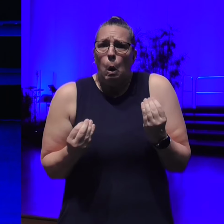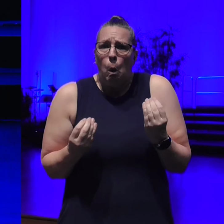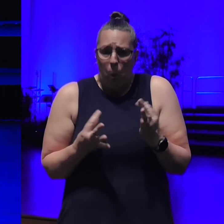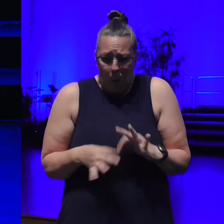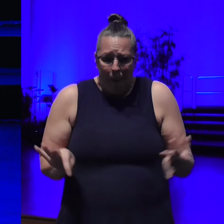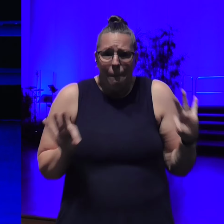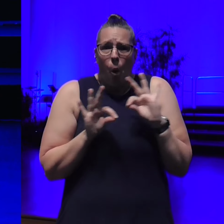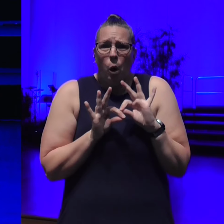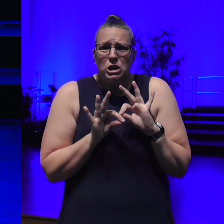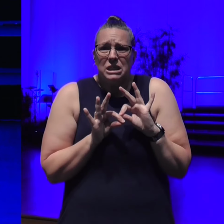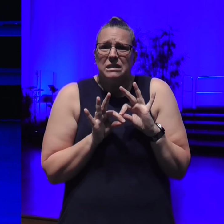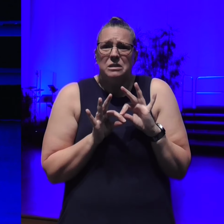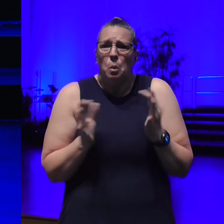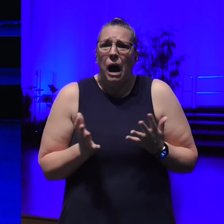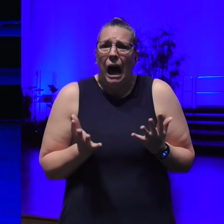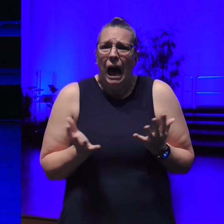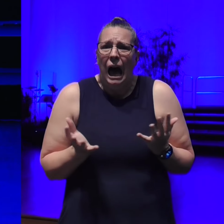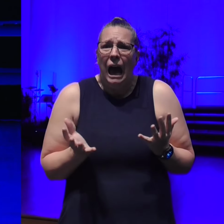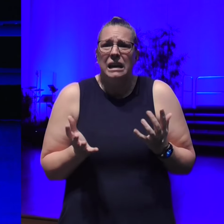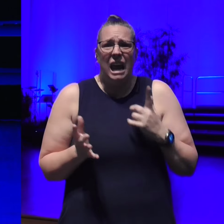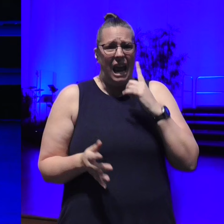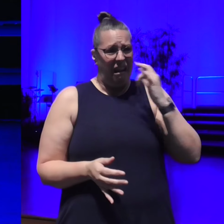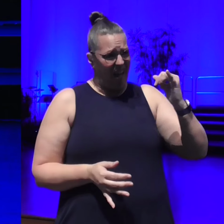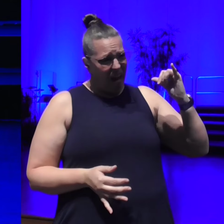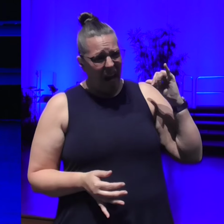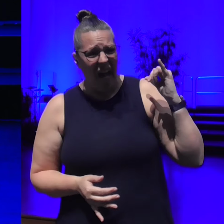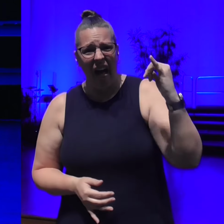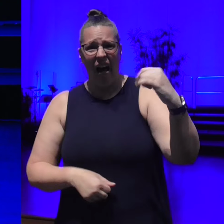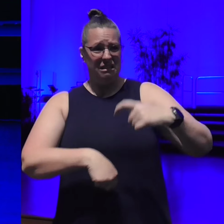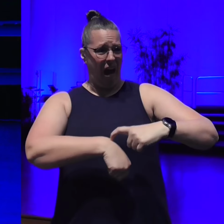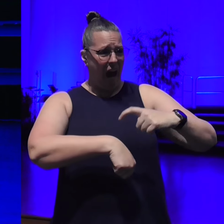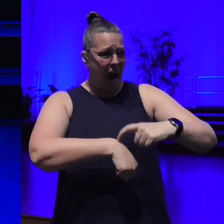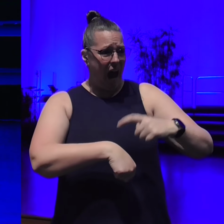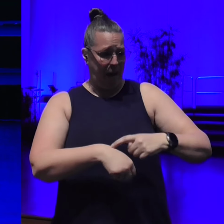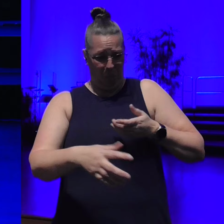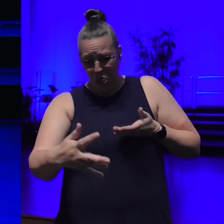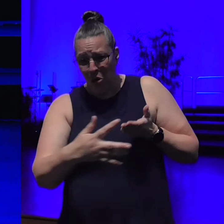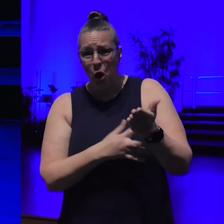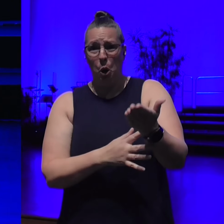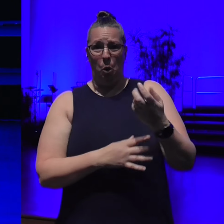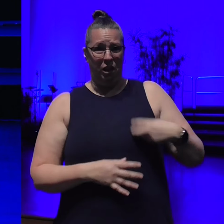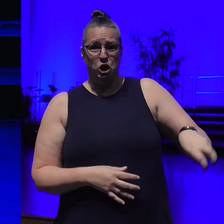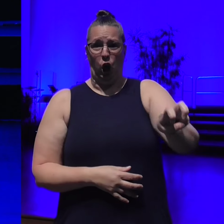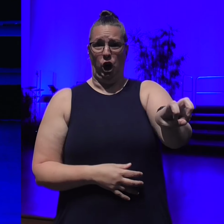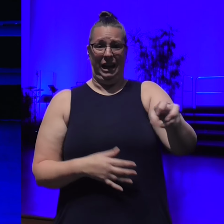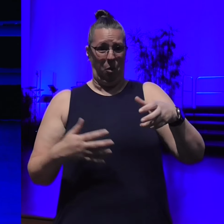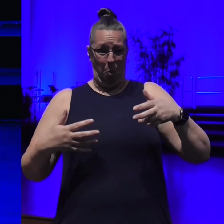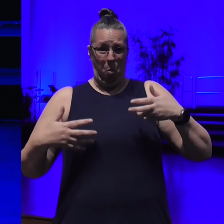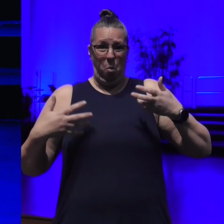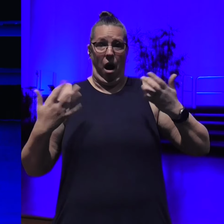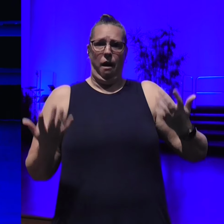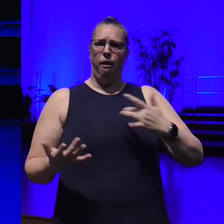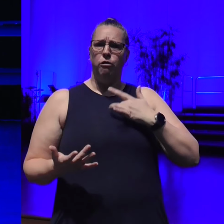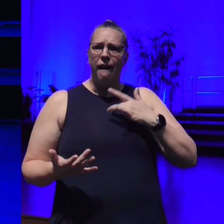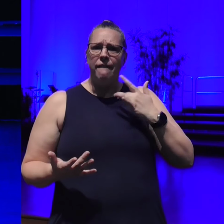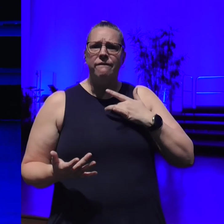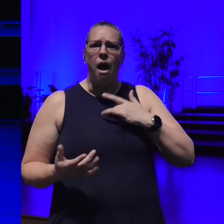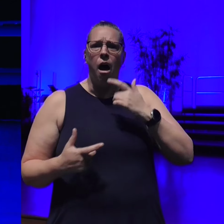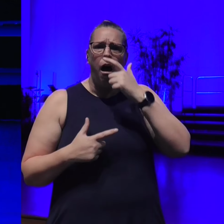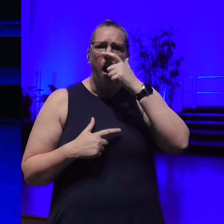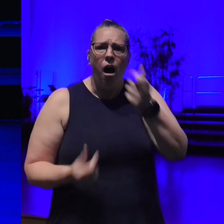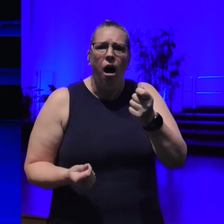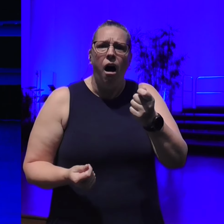important part and lasted the test of time through spiritual journey? And so I really felt captivated